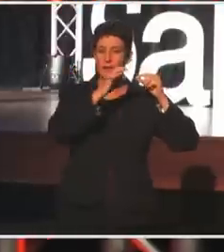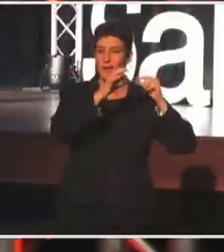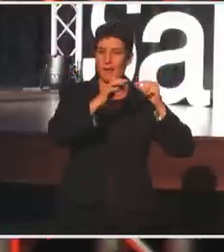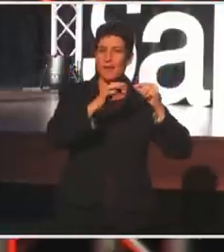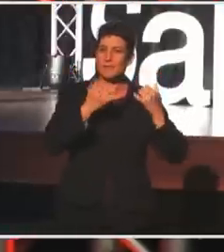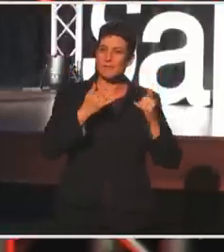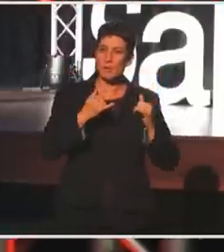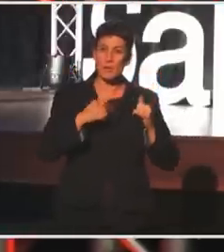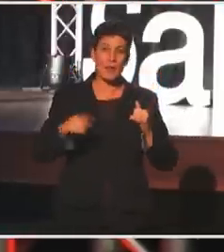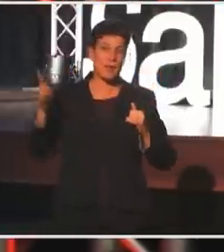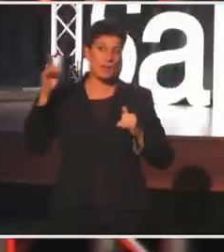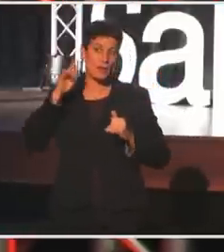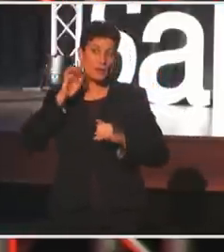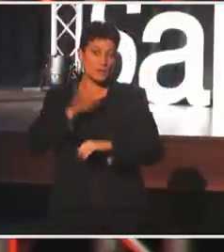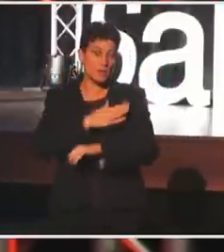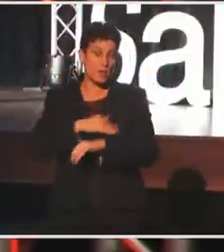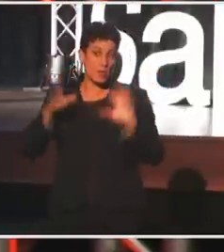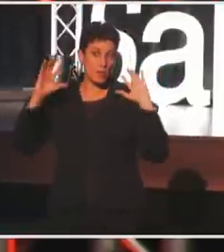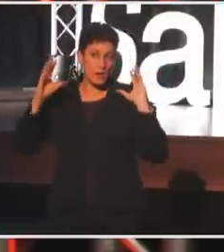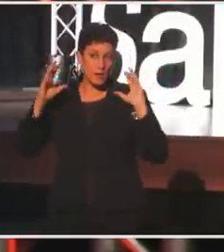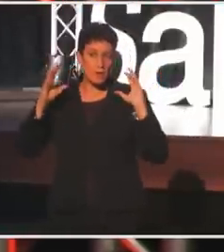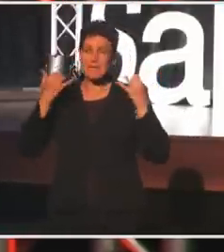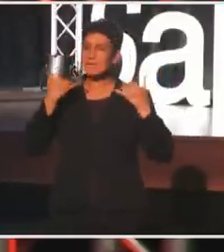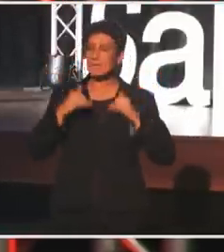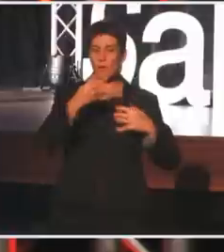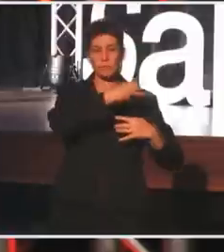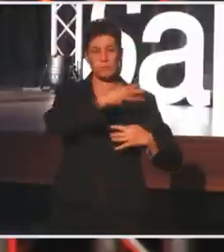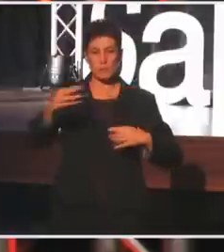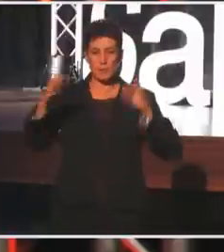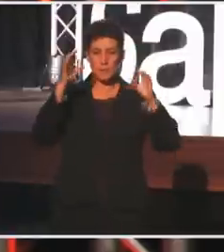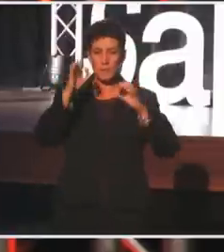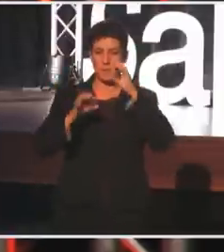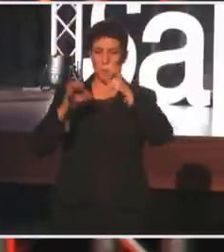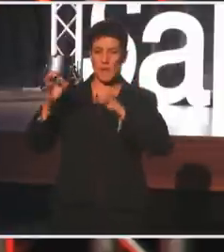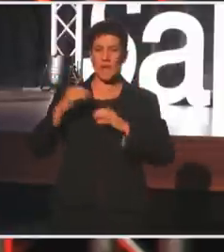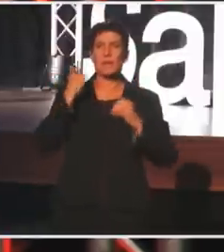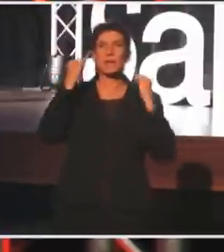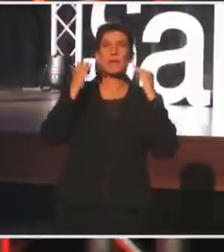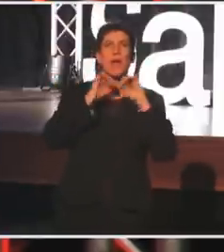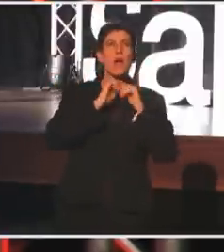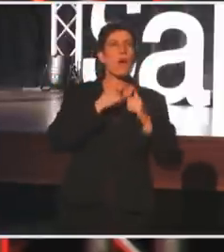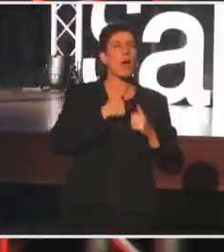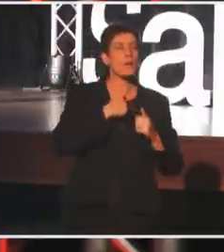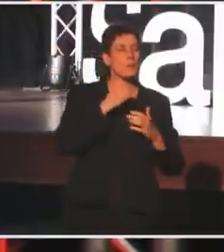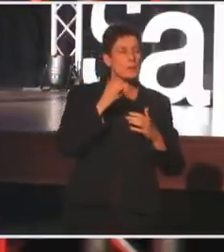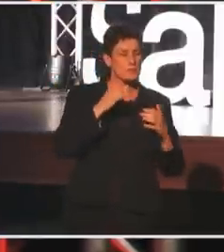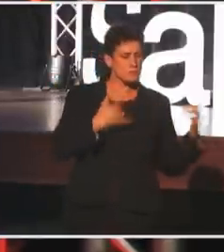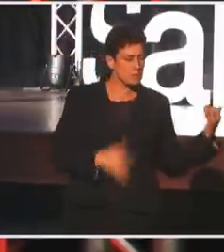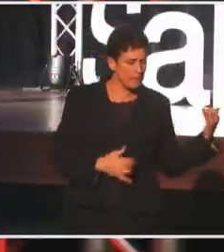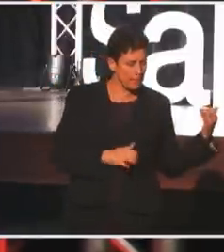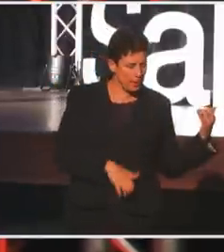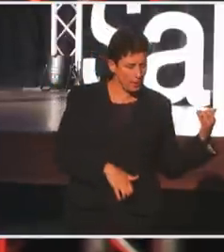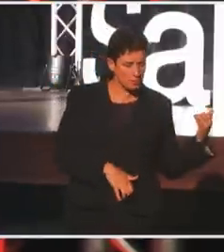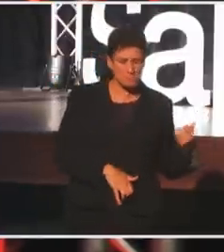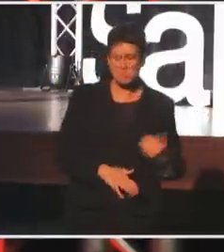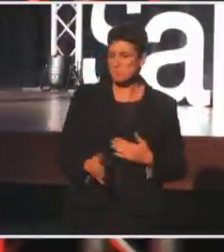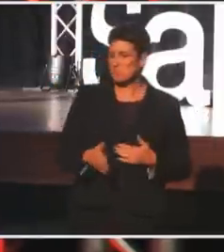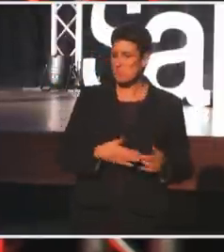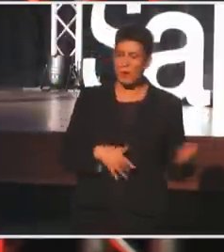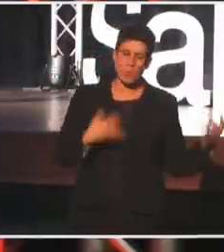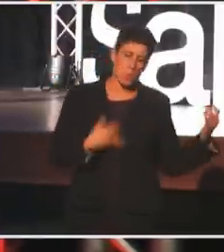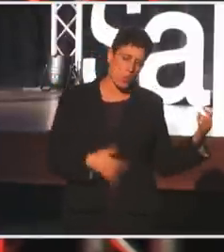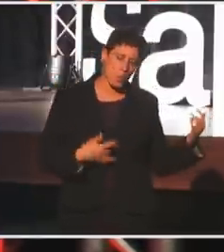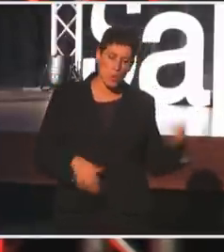it when I hear a song on the radio and I imagine how I would play it. Whether I'm playing a simple groove,